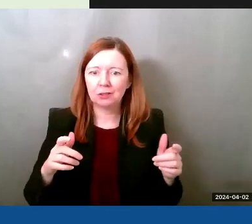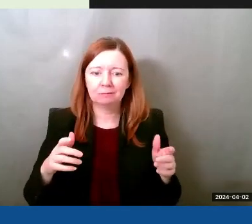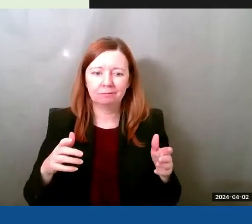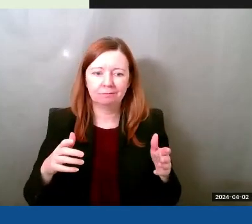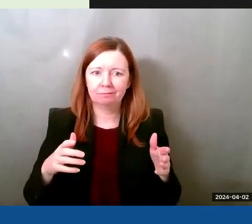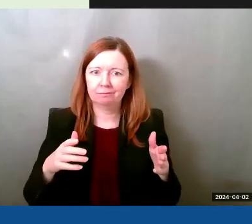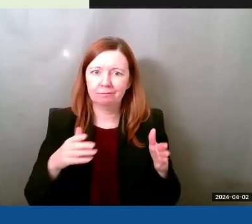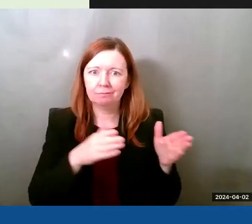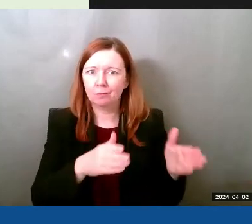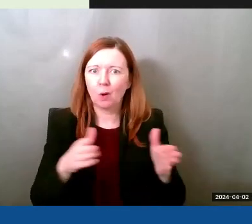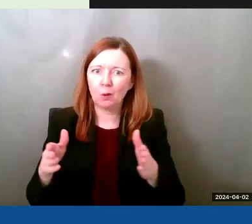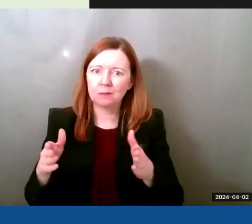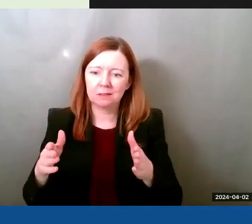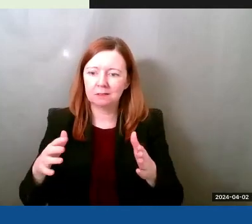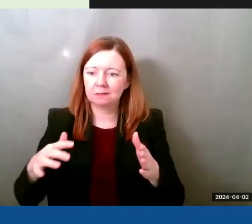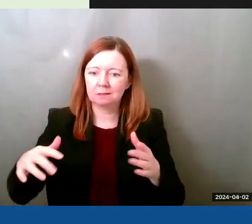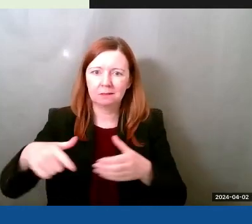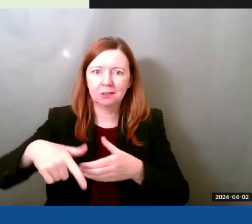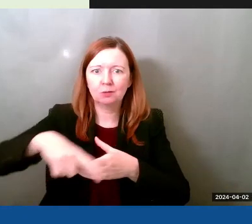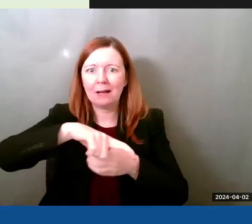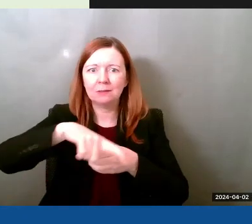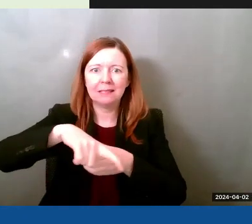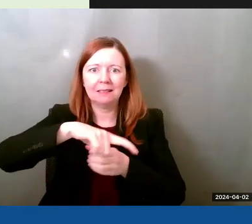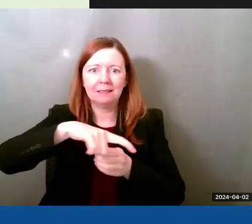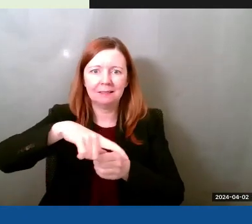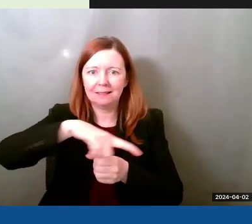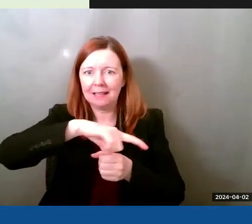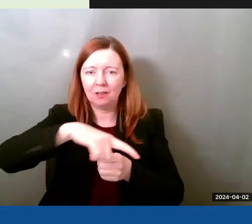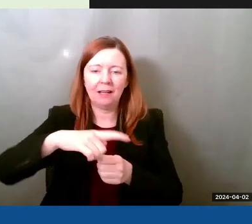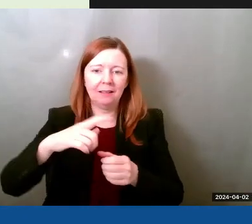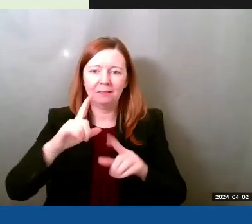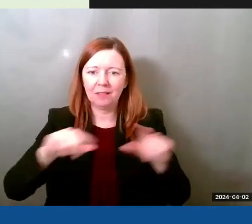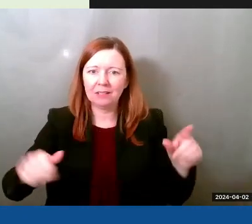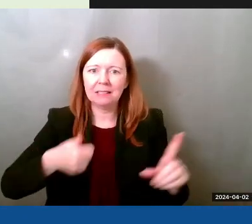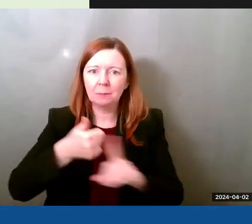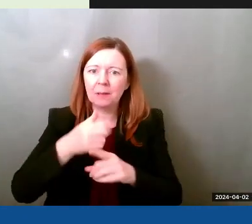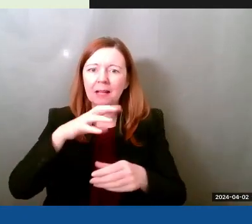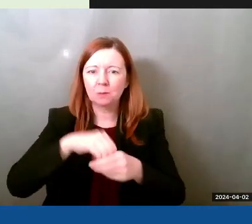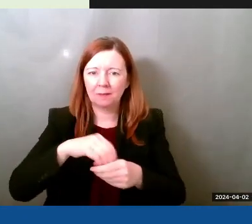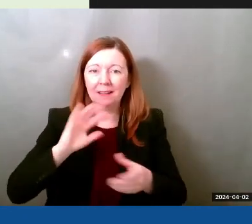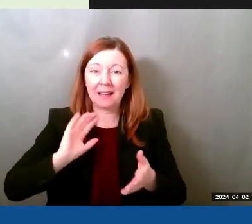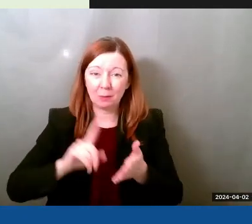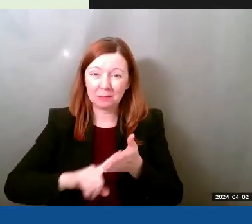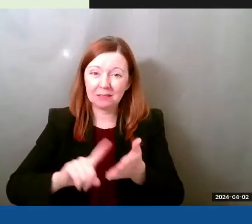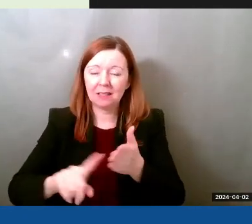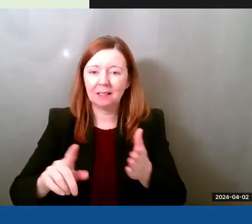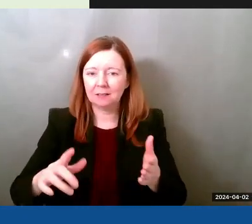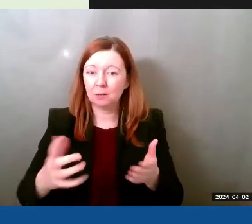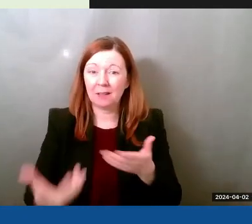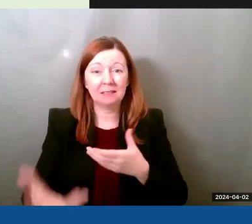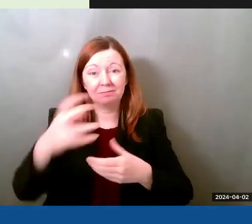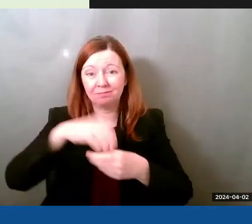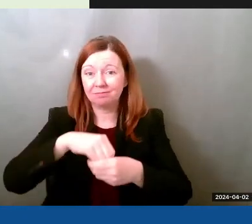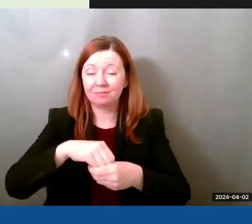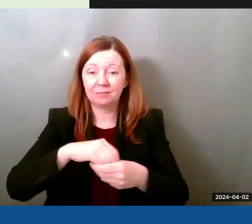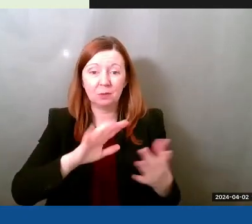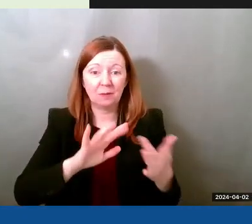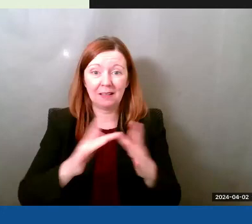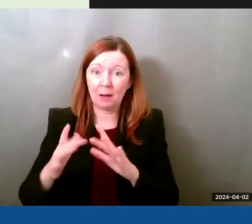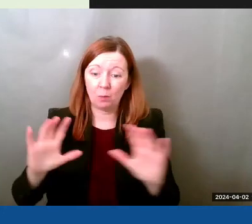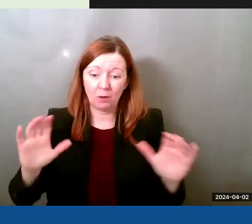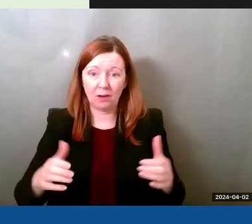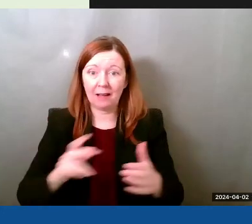surrounding the area and the impacts to the various intersections within our study area. So that's all kind of built into the network, into